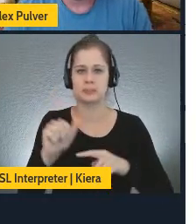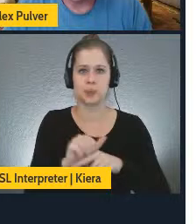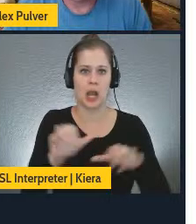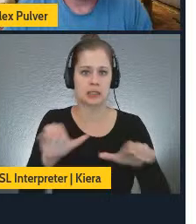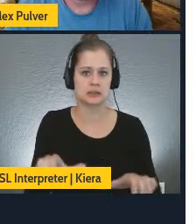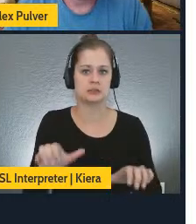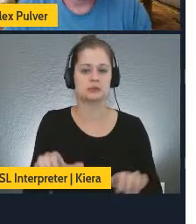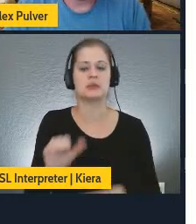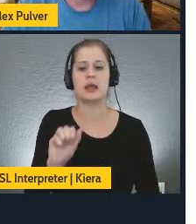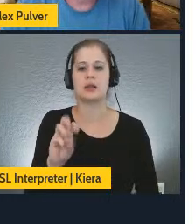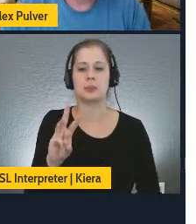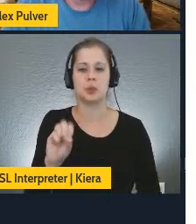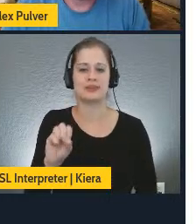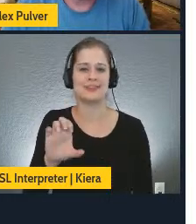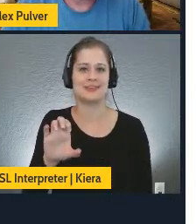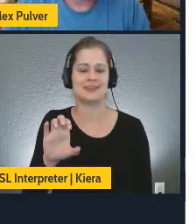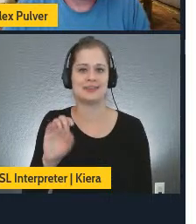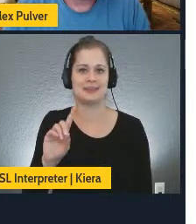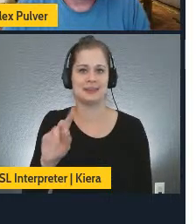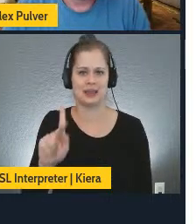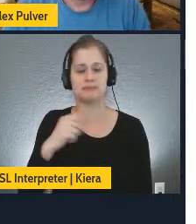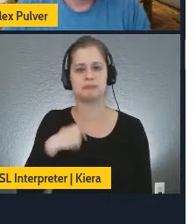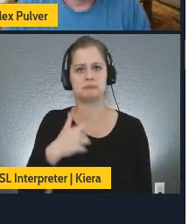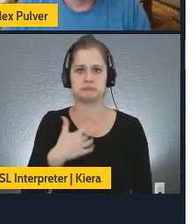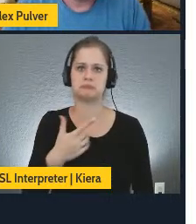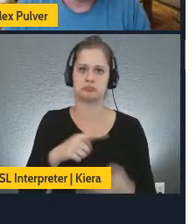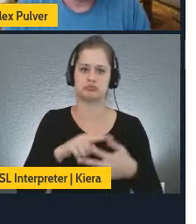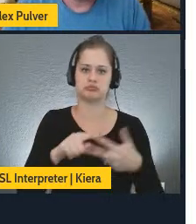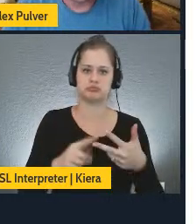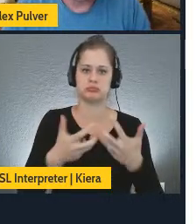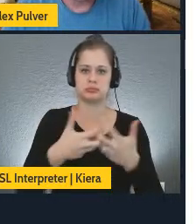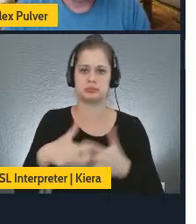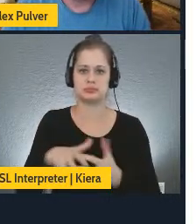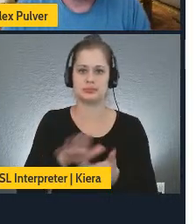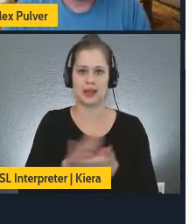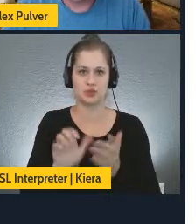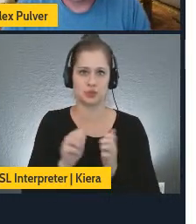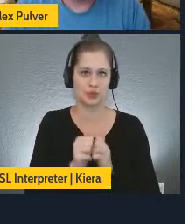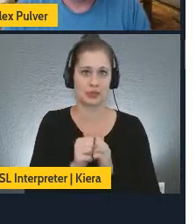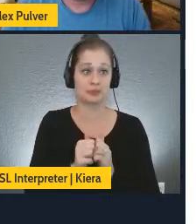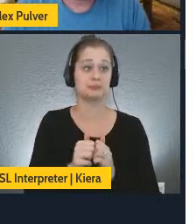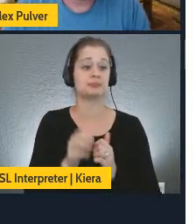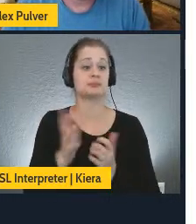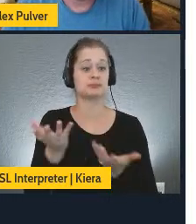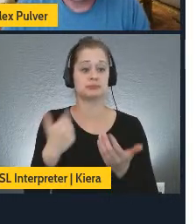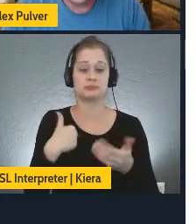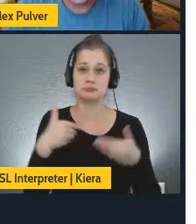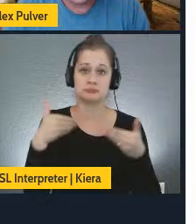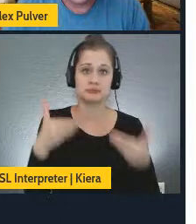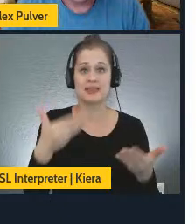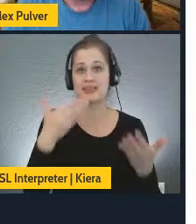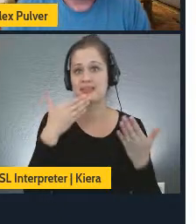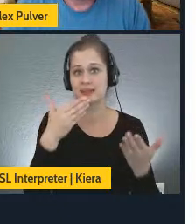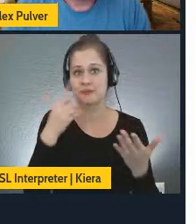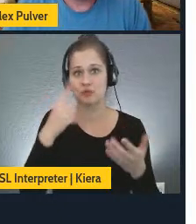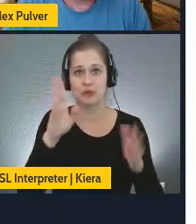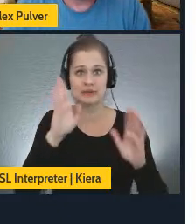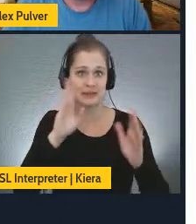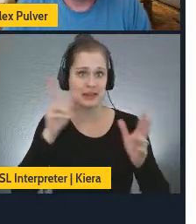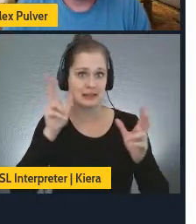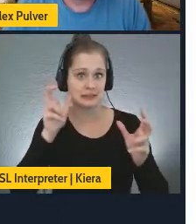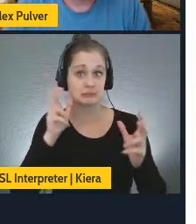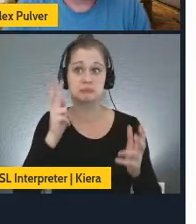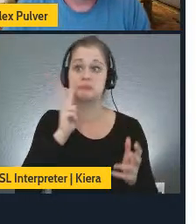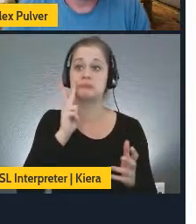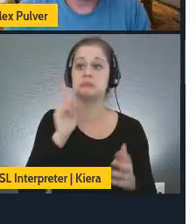play really nice together. And with that, I would like to thank you for listening and see if